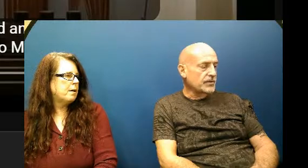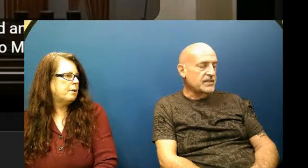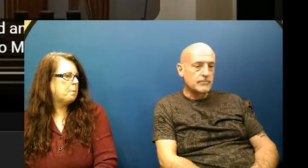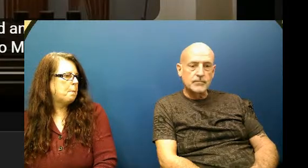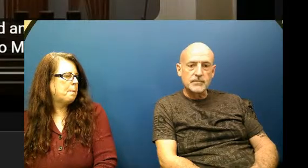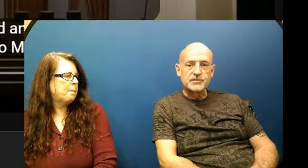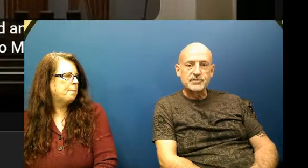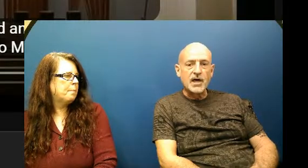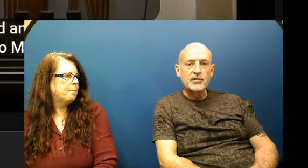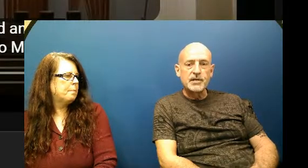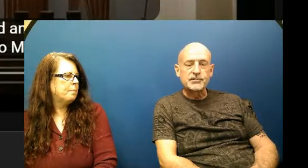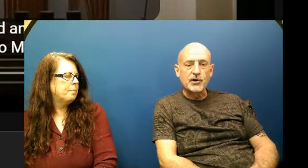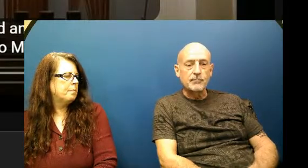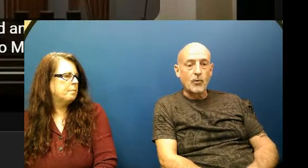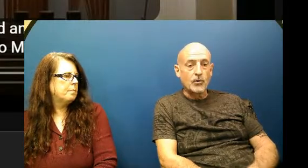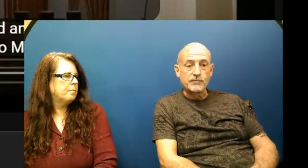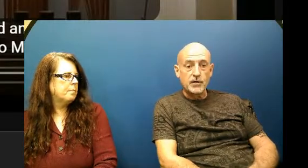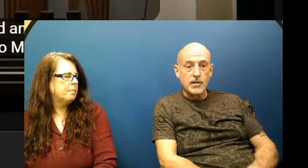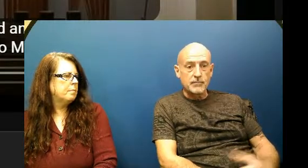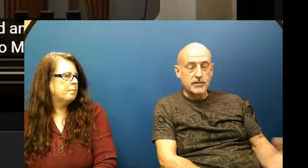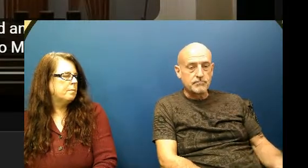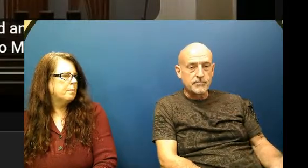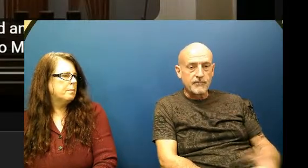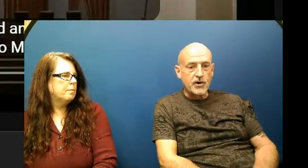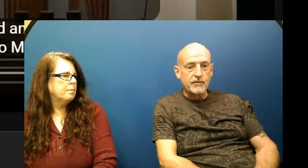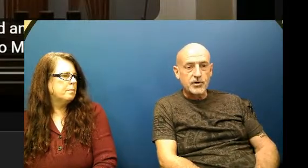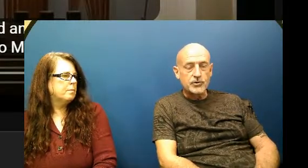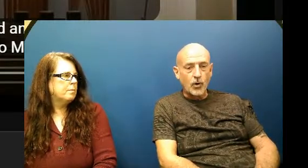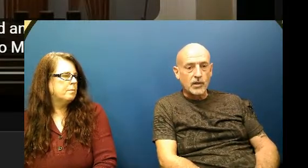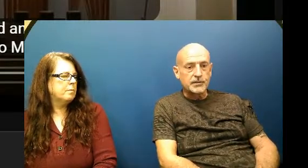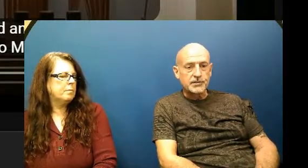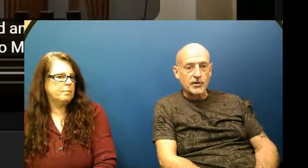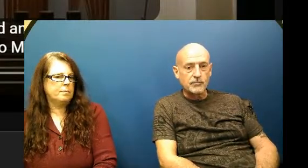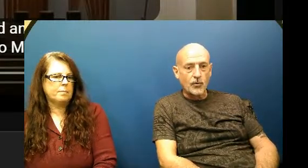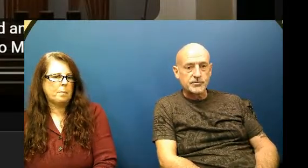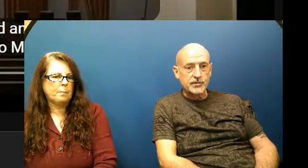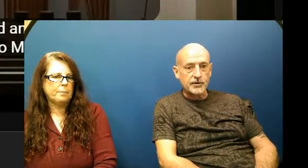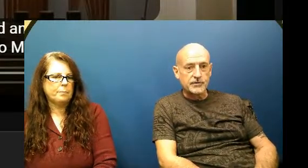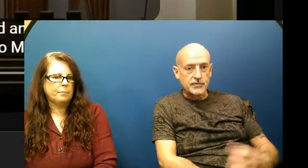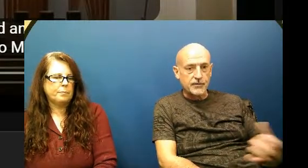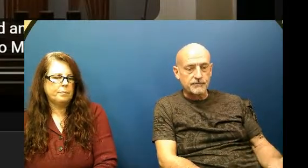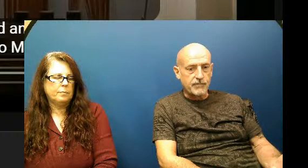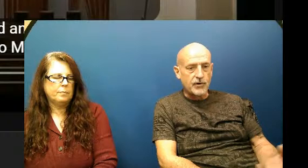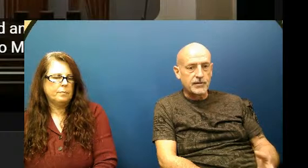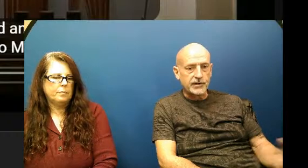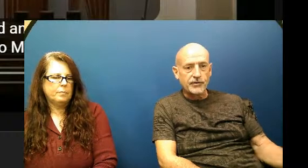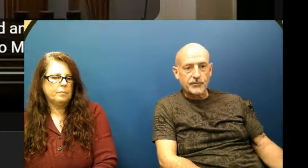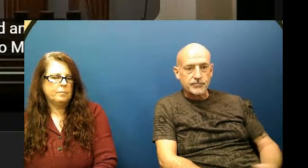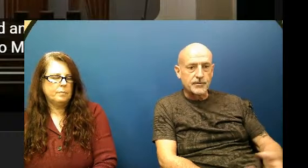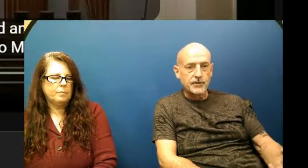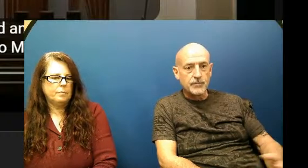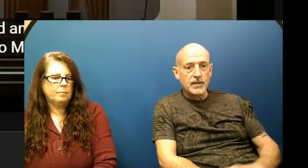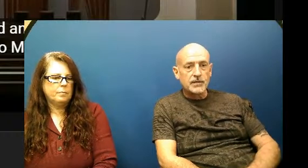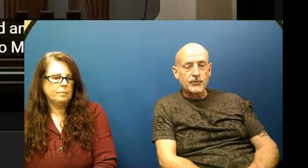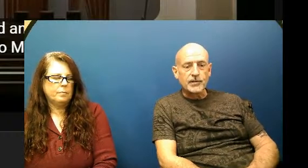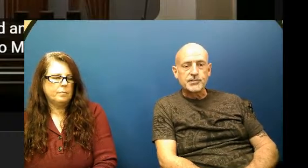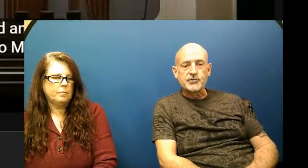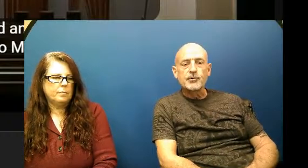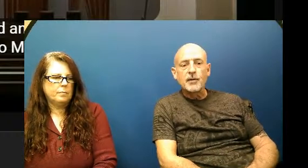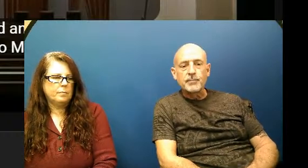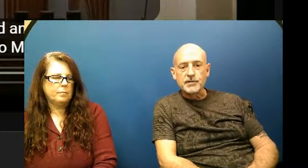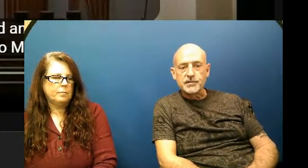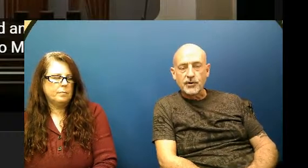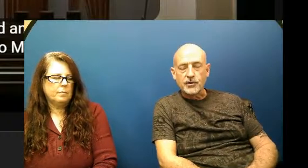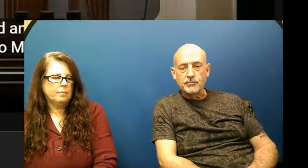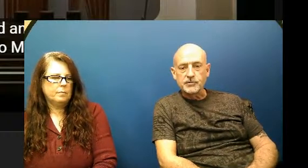other one, they sell these circuit boards the very good quality circuit boards, and there's very little to really